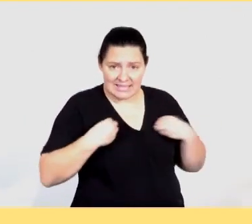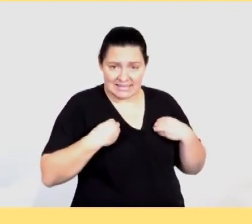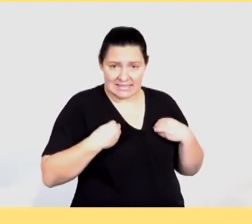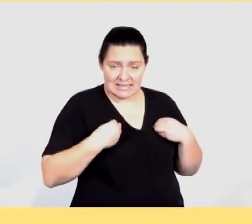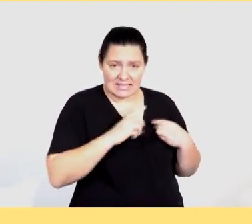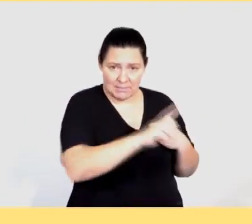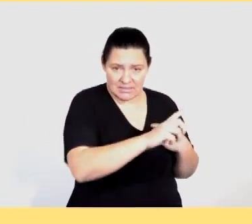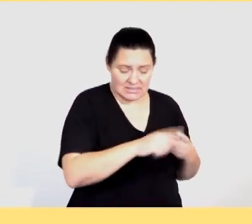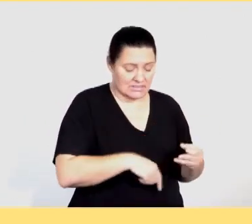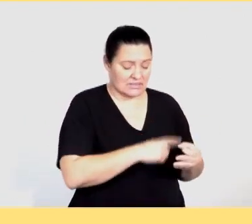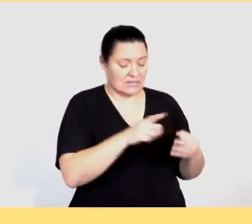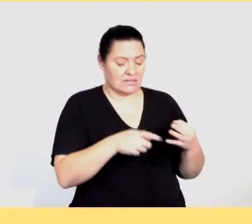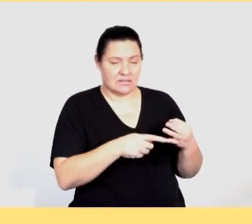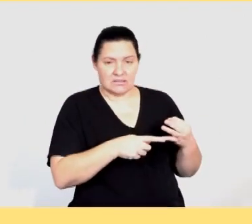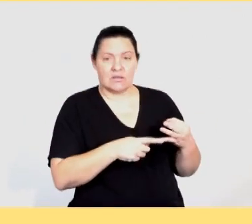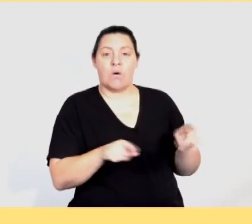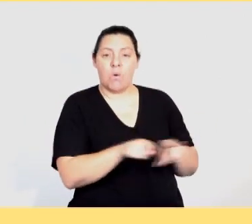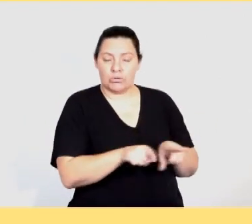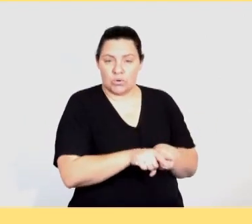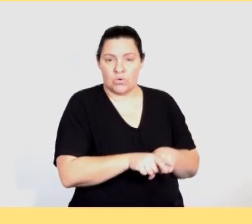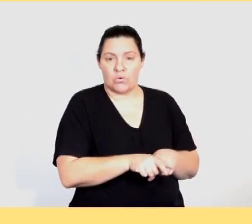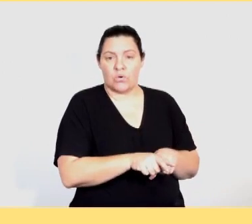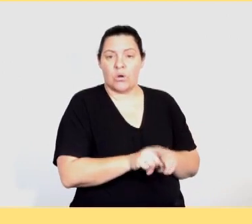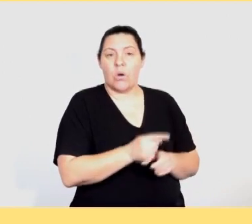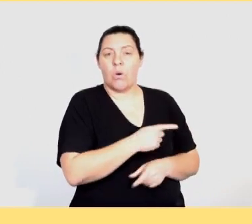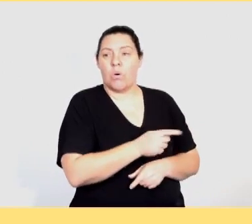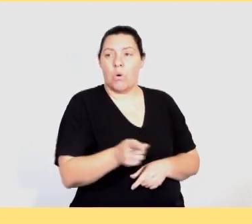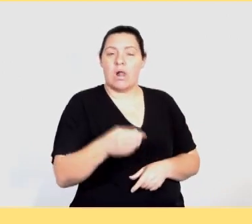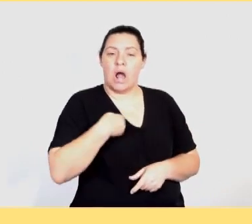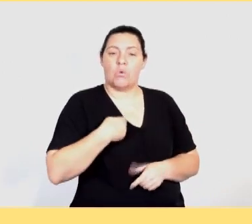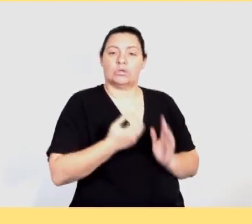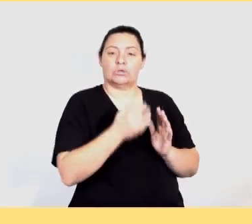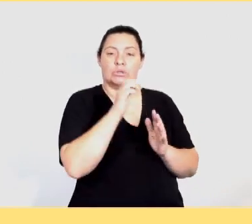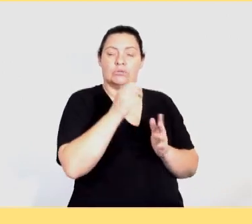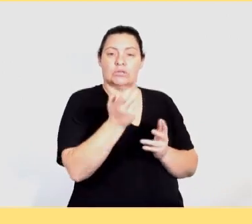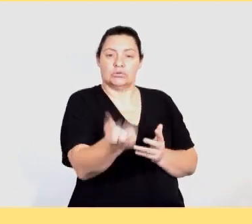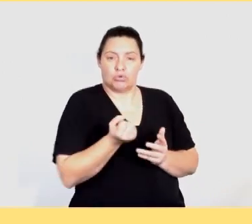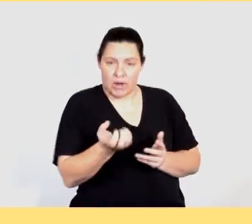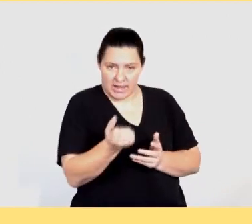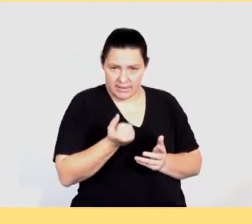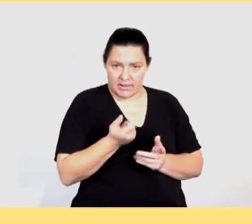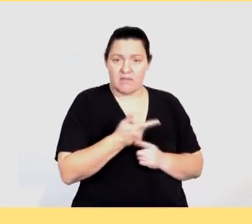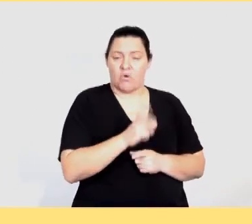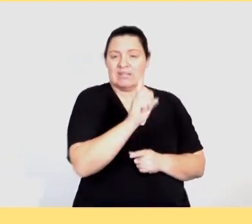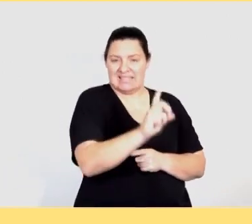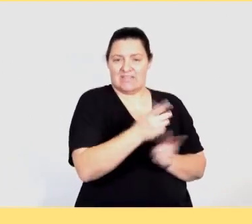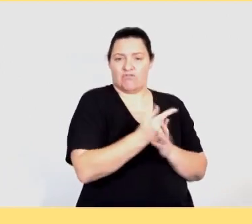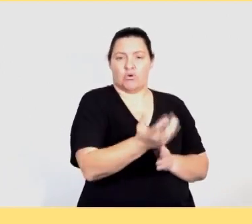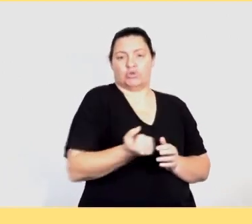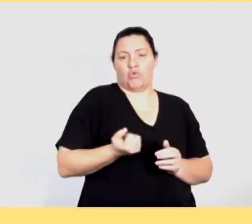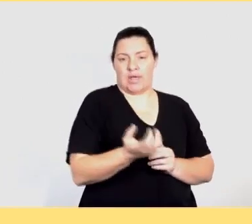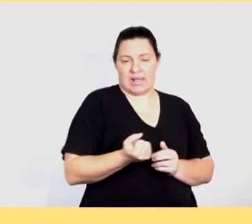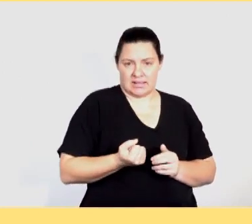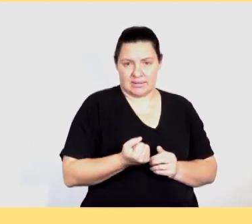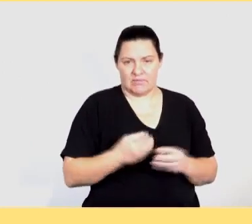our assets, and we also debit all our drawings. This D stands